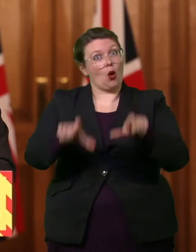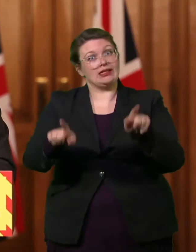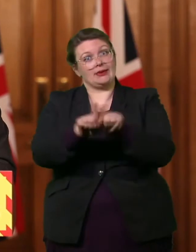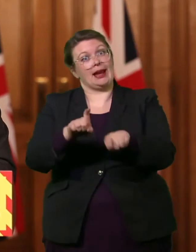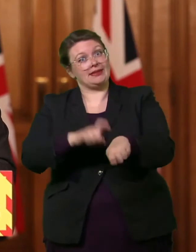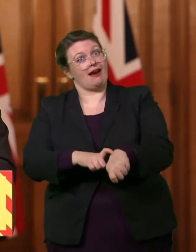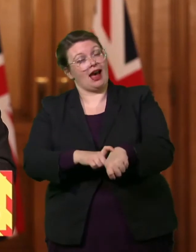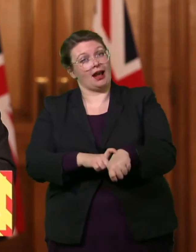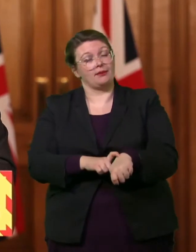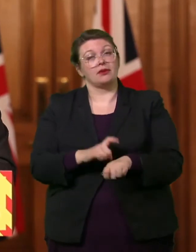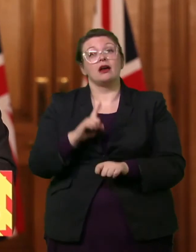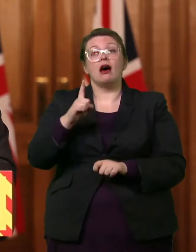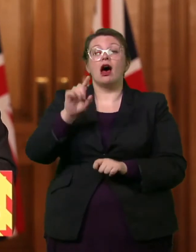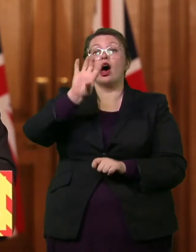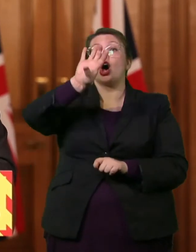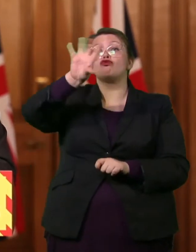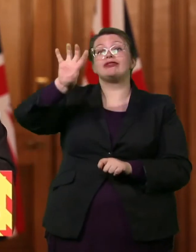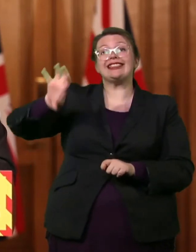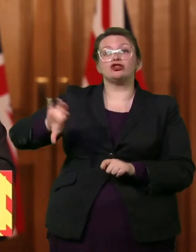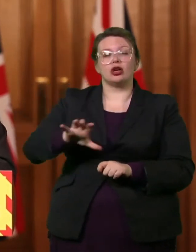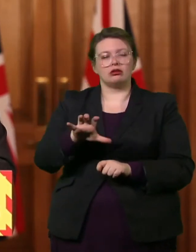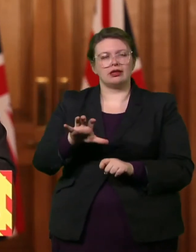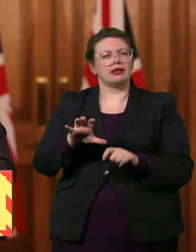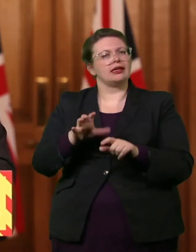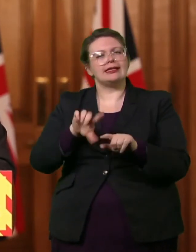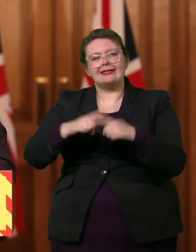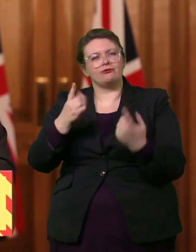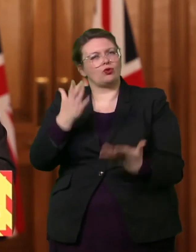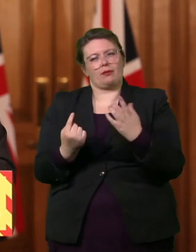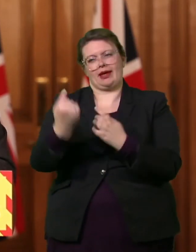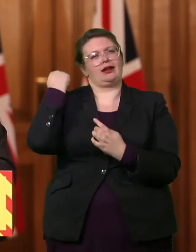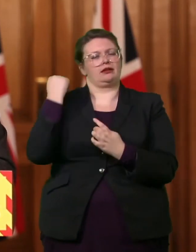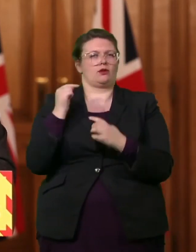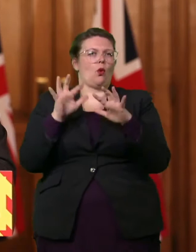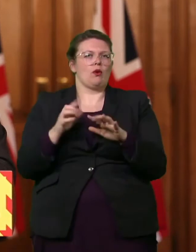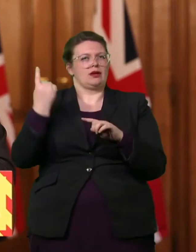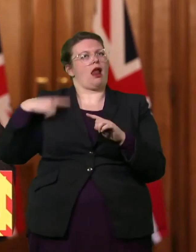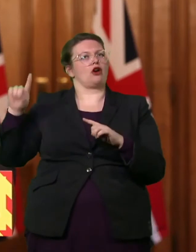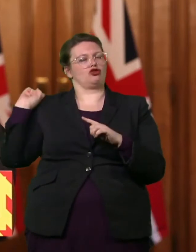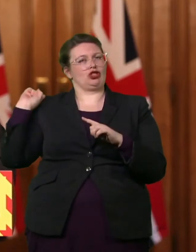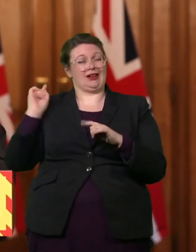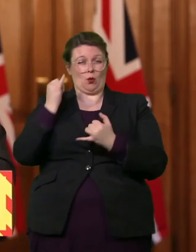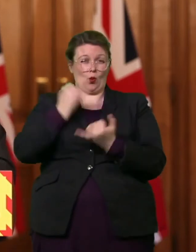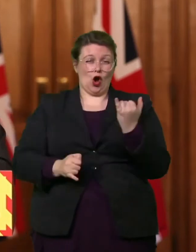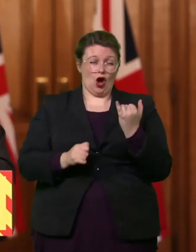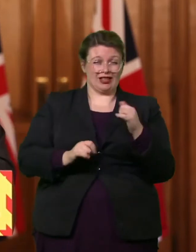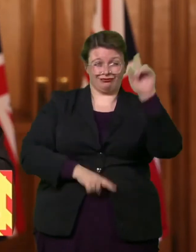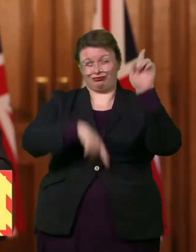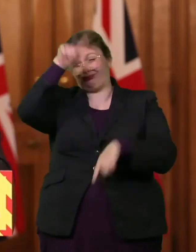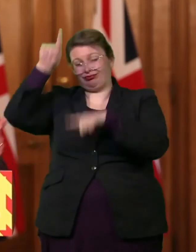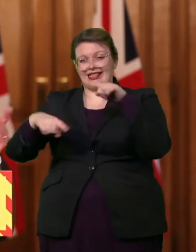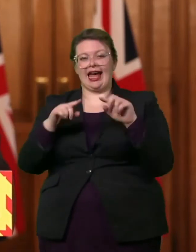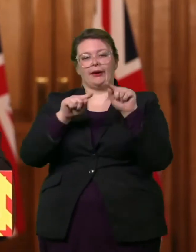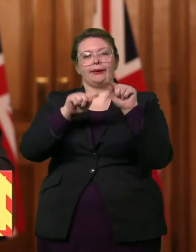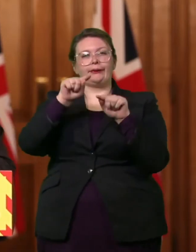than we saw in the autumn. We don't rule out taking local action in an individual area if we see a